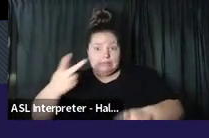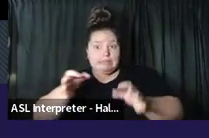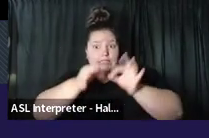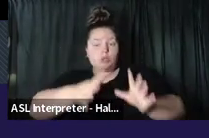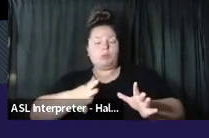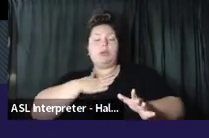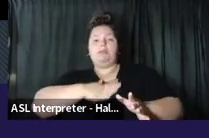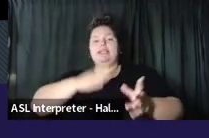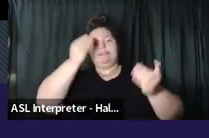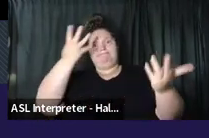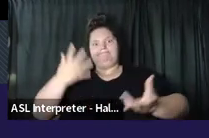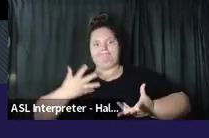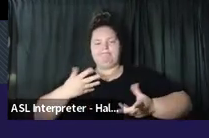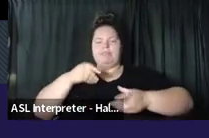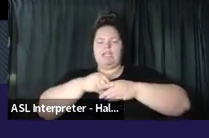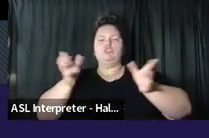chat.